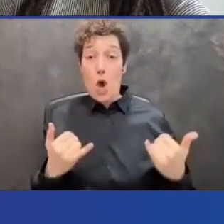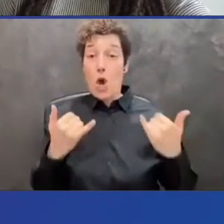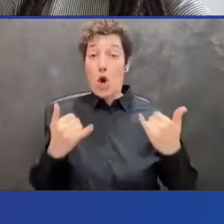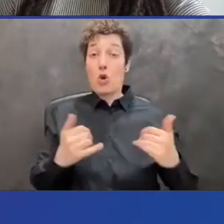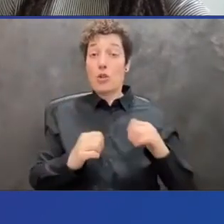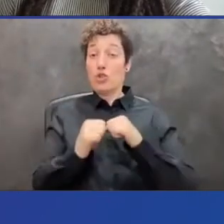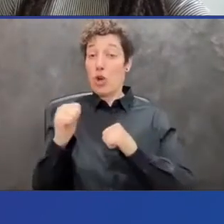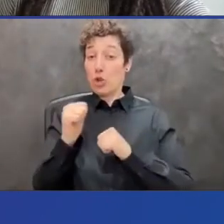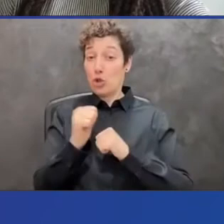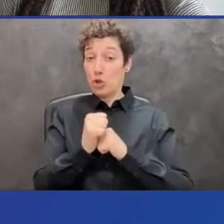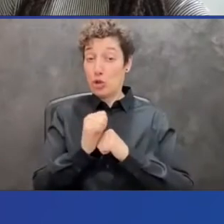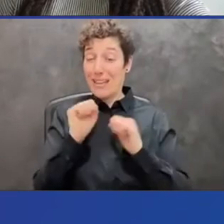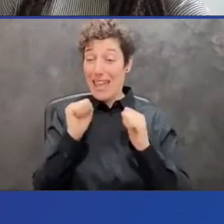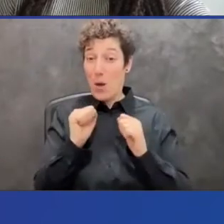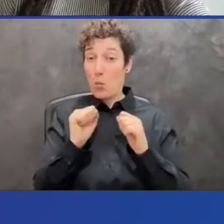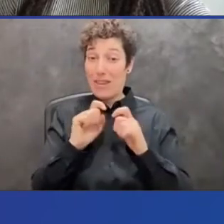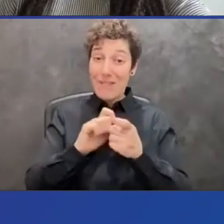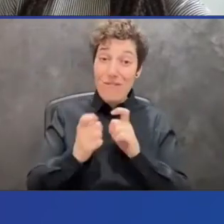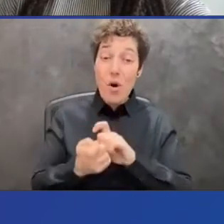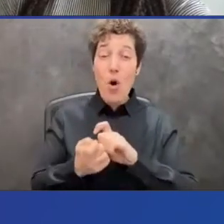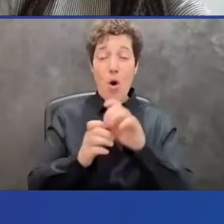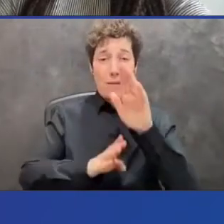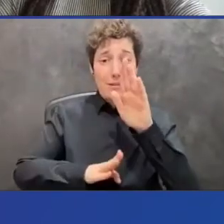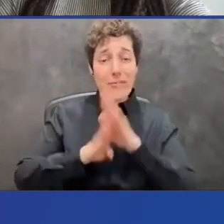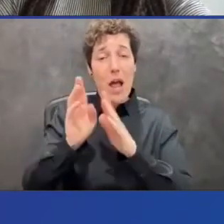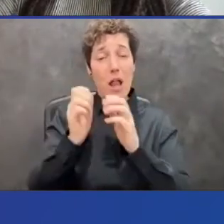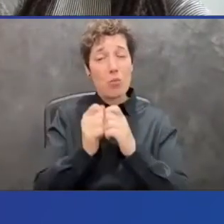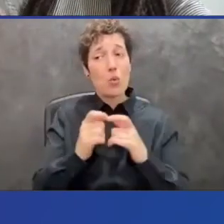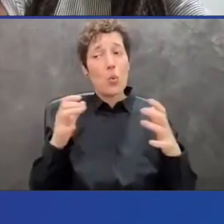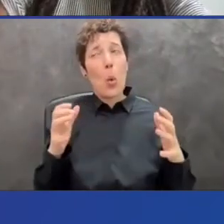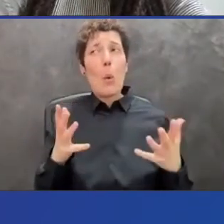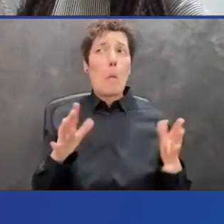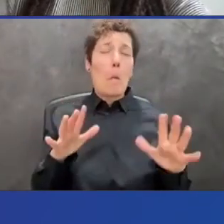think going back to that notion of time and when urgency